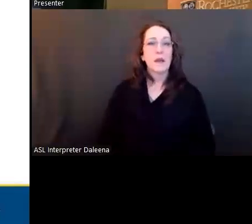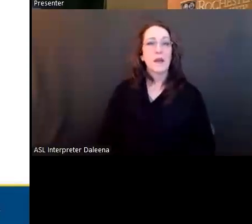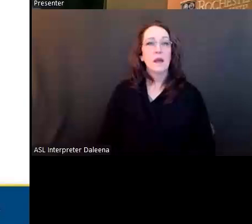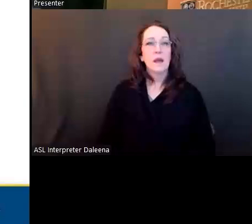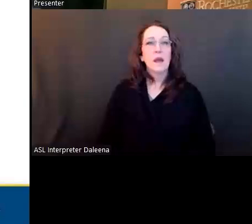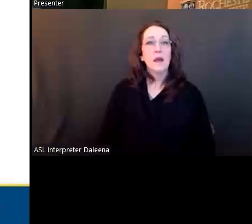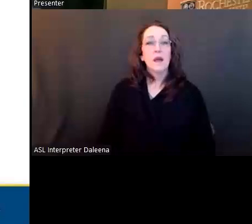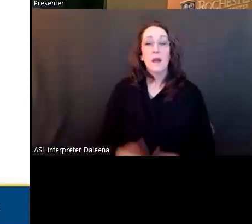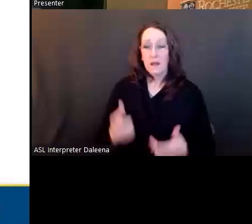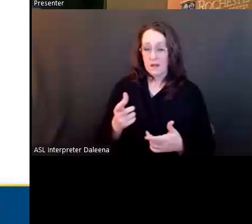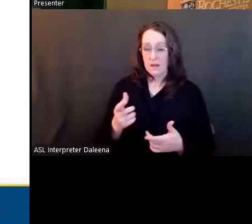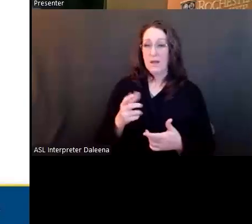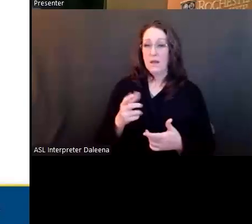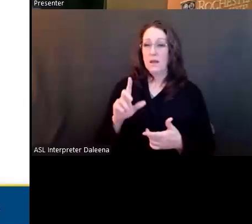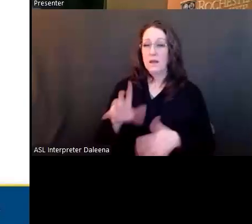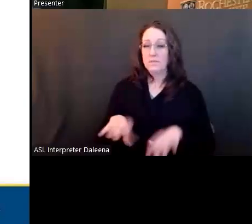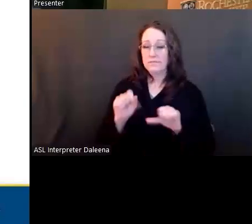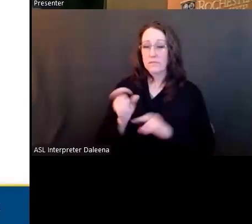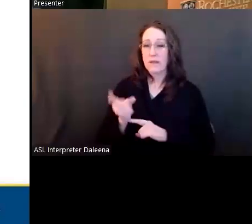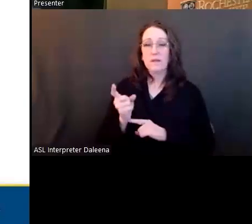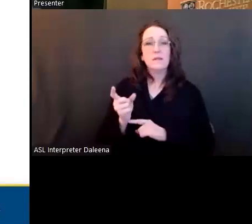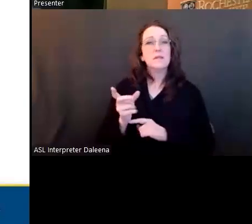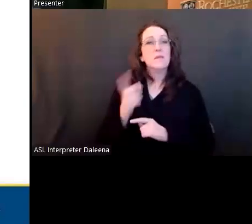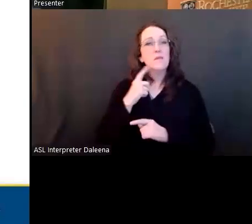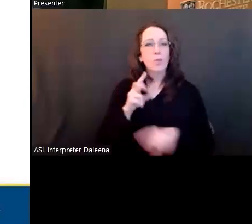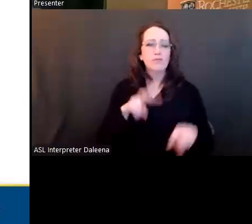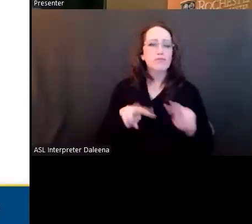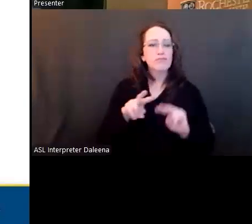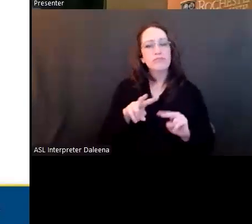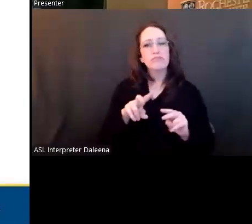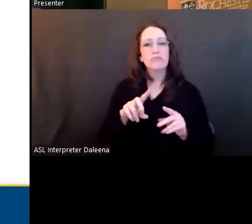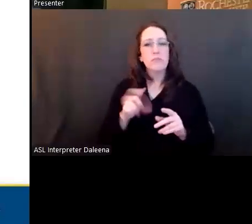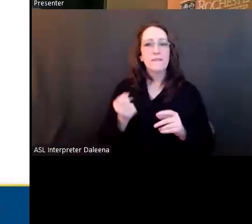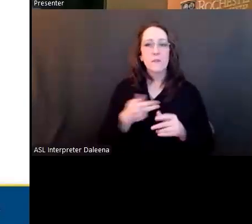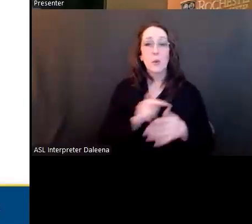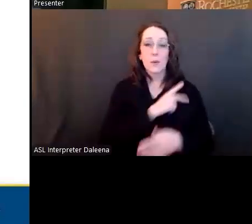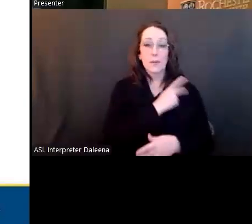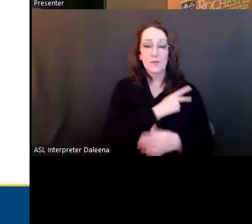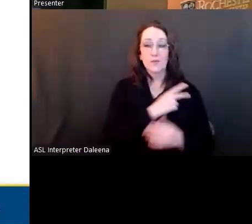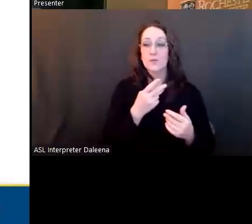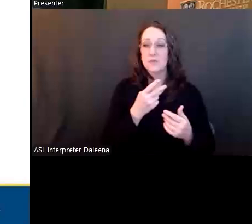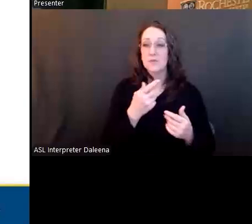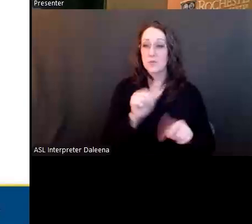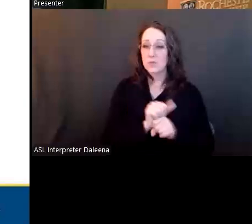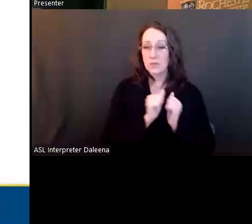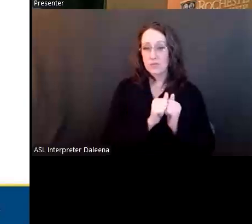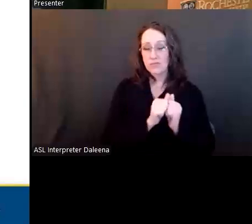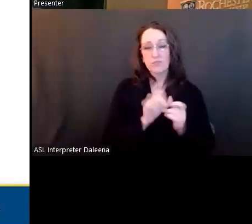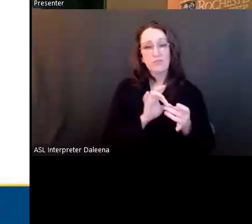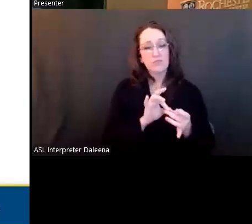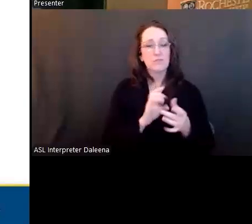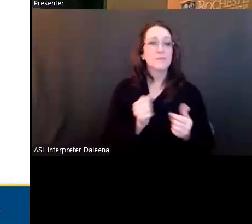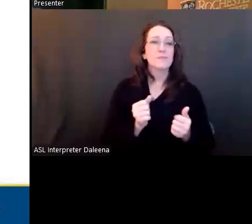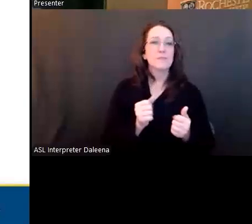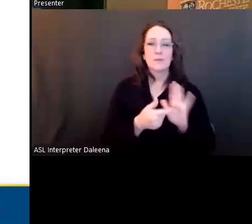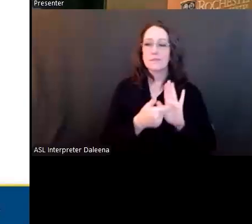All right, so we wanted to take a few minutes just to go through a few of the patients that we have been working with, just to